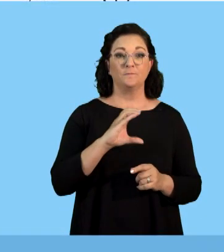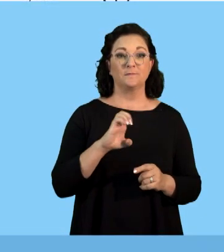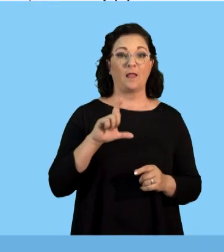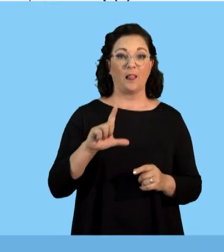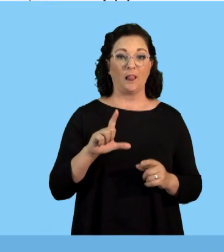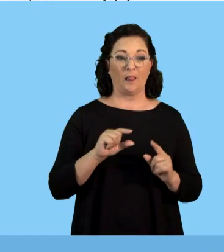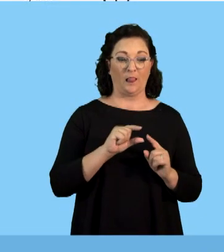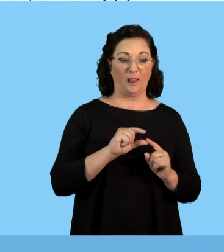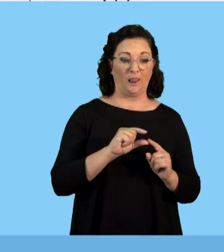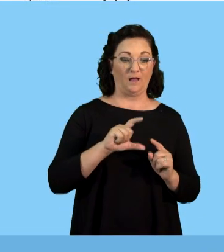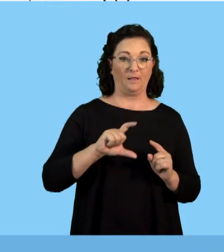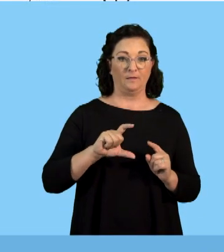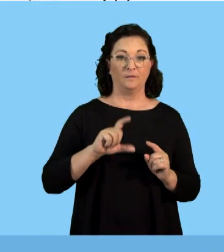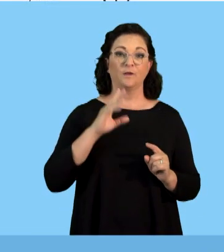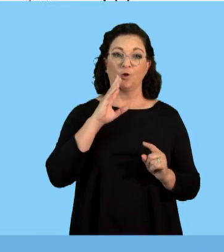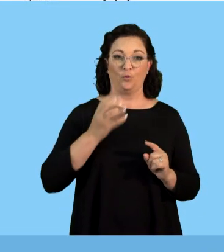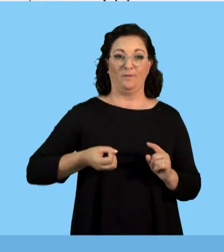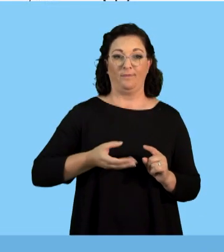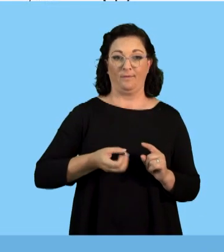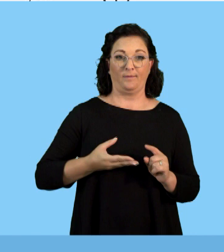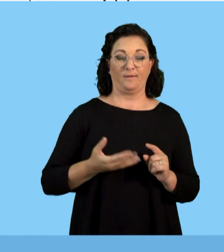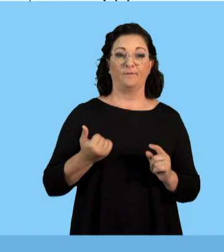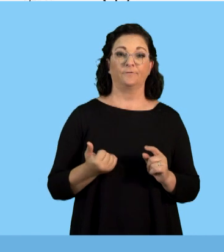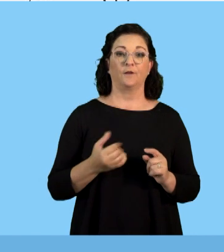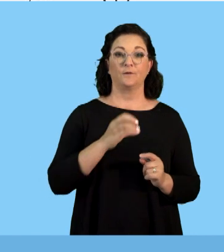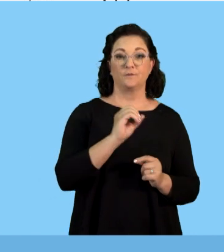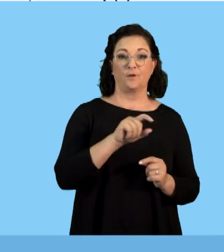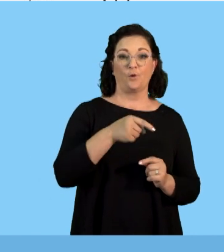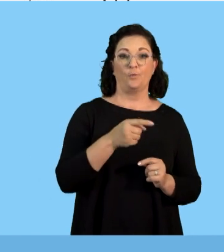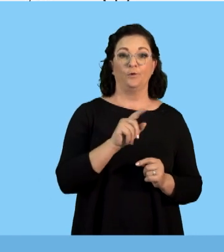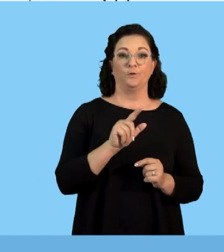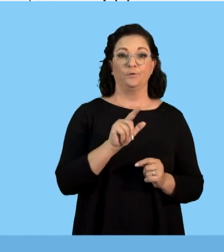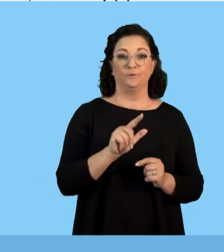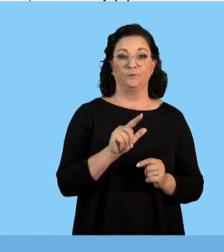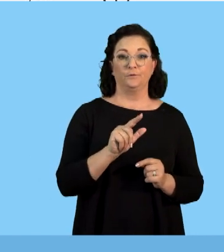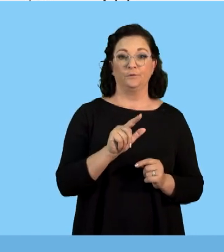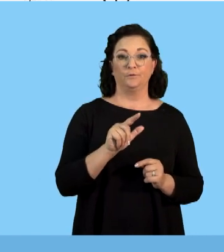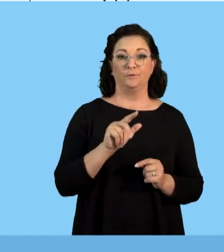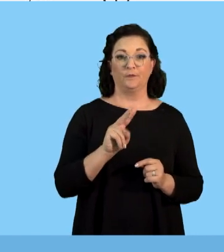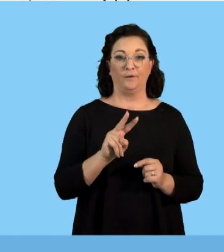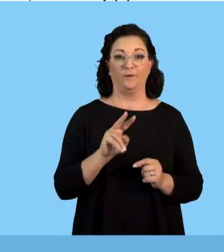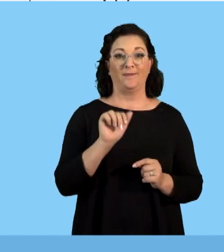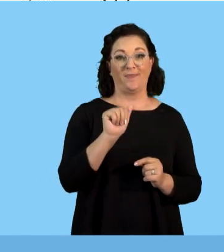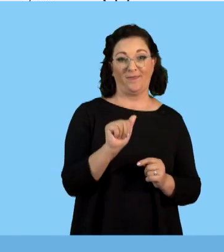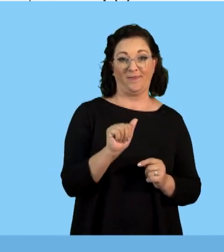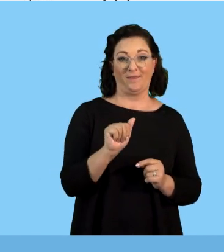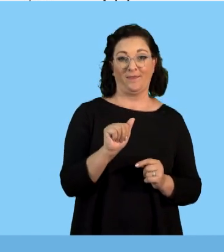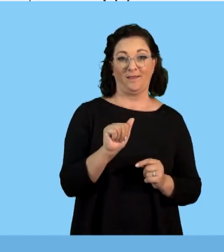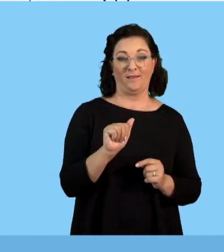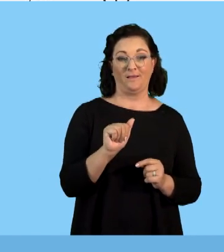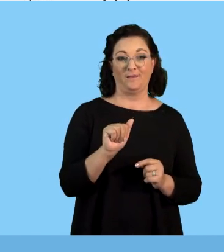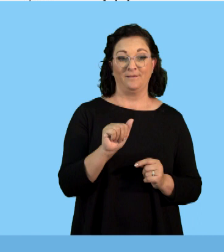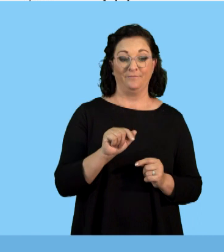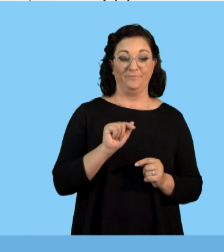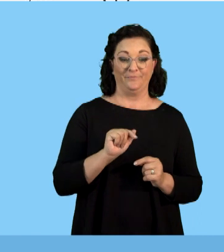the cell is going to supply the circuit with a current of 0.27 amperes. Now this current is going to